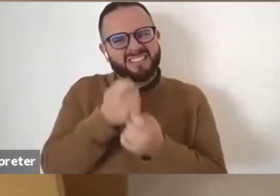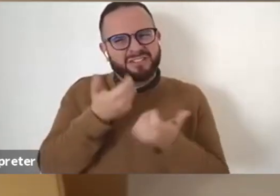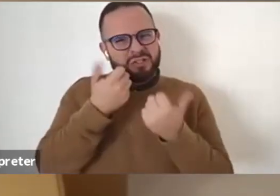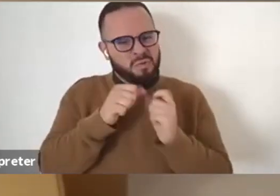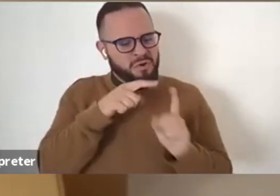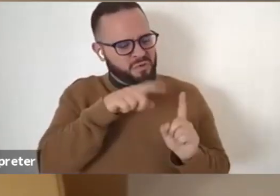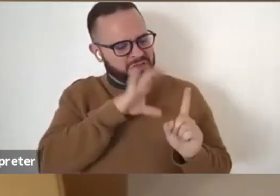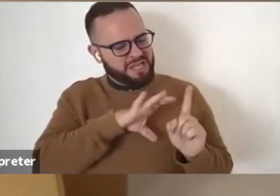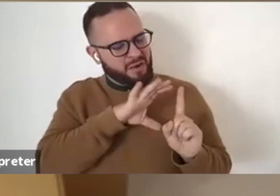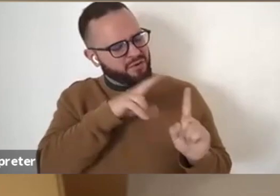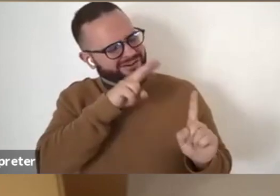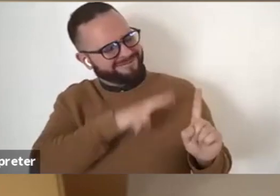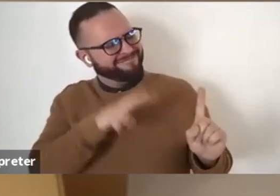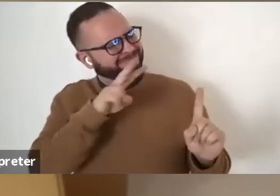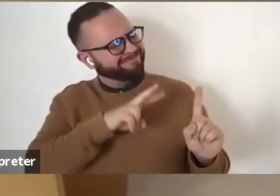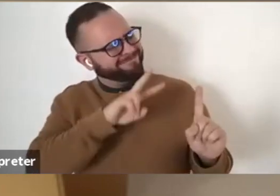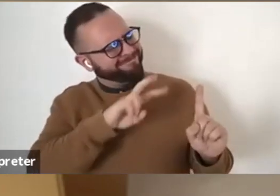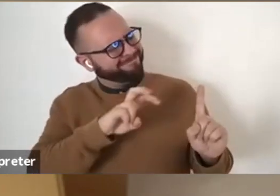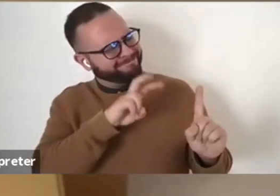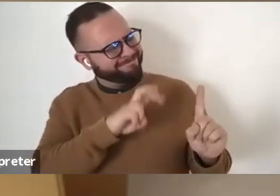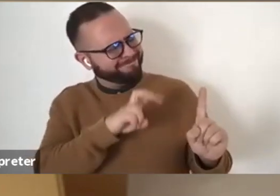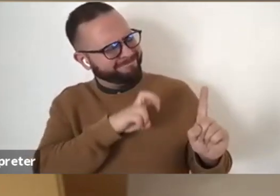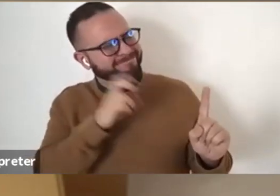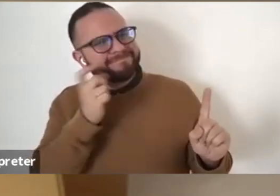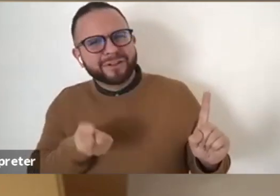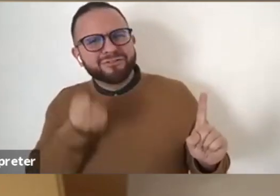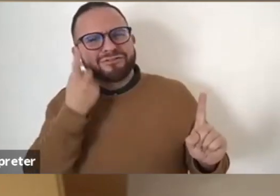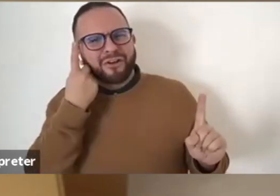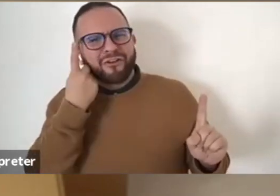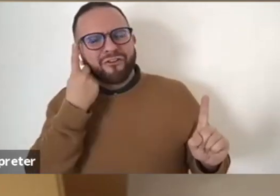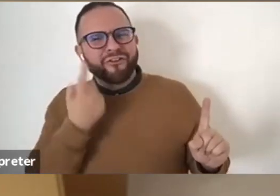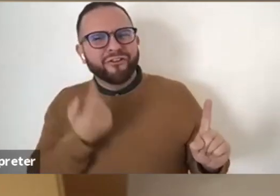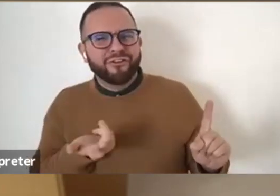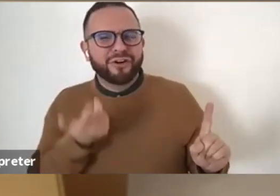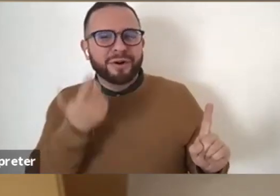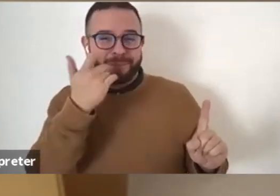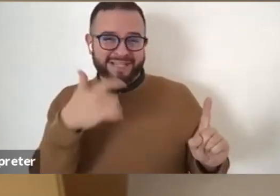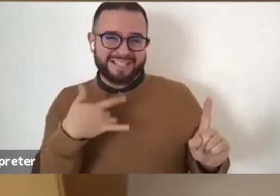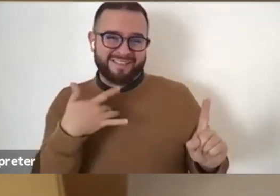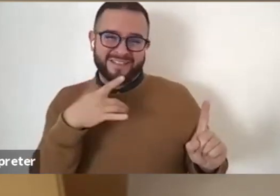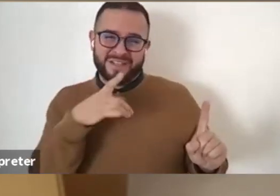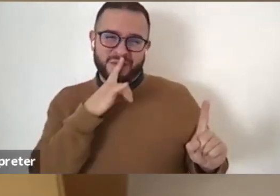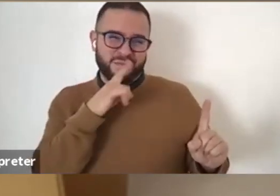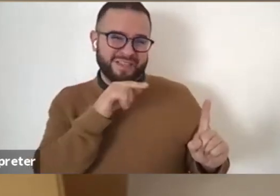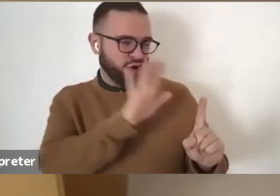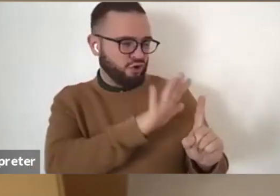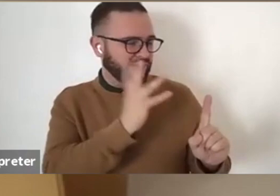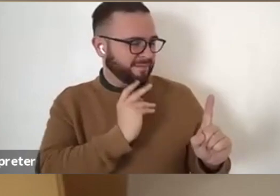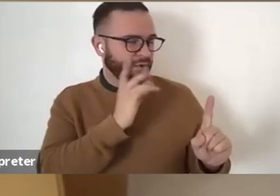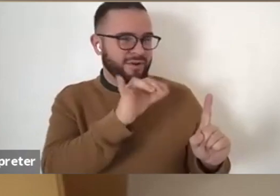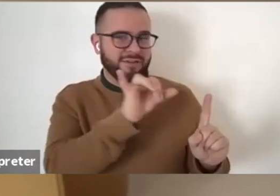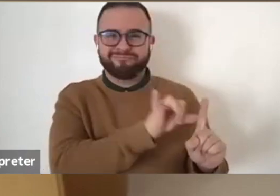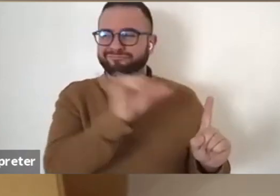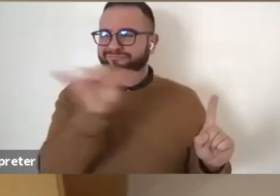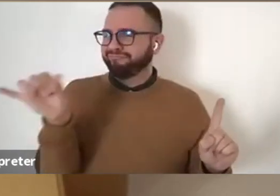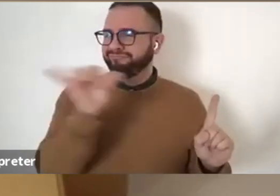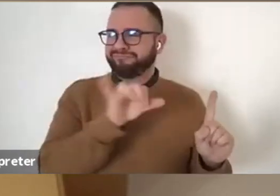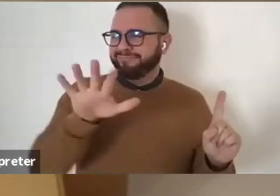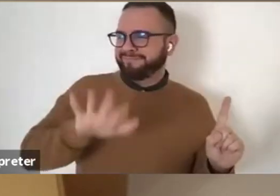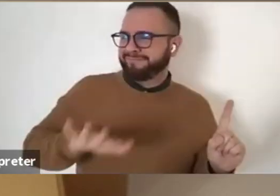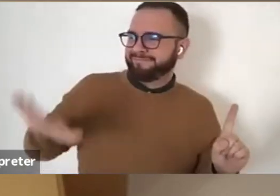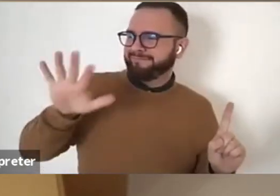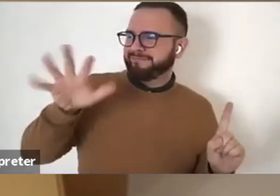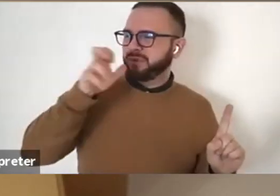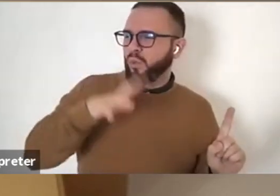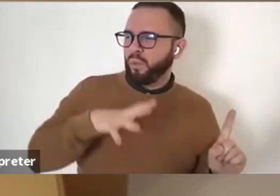because I think it's a case of so many women now, in maybe special in the middle